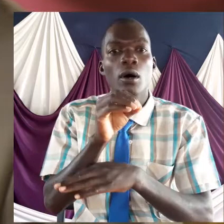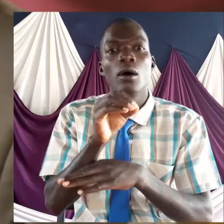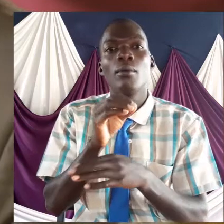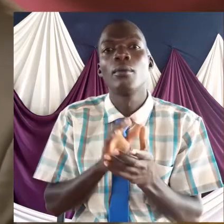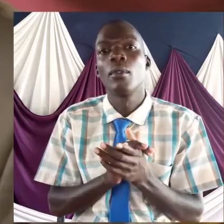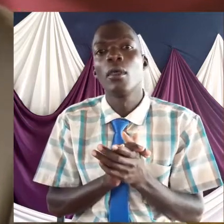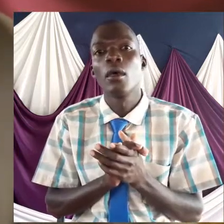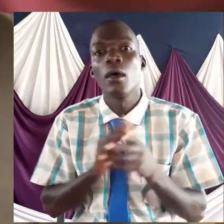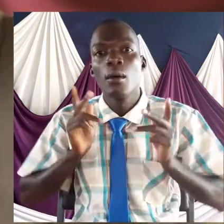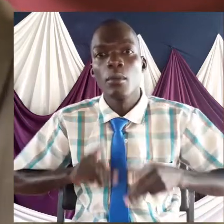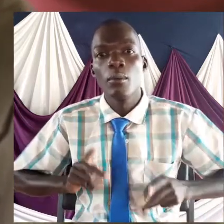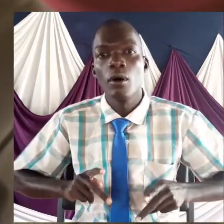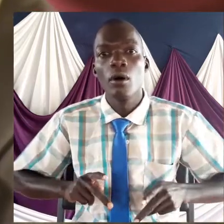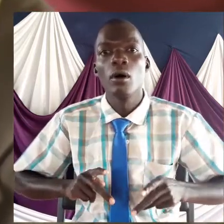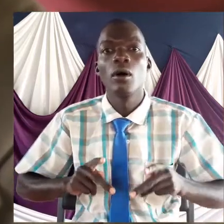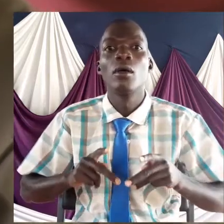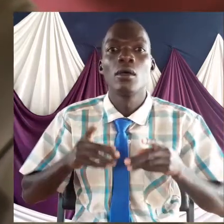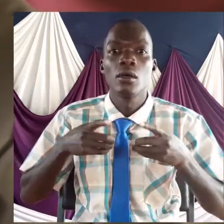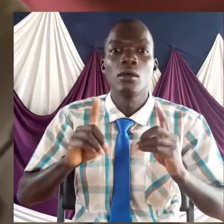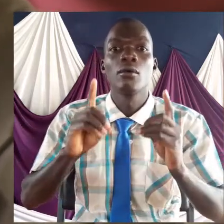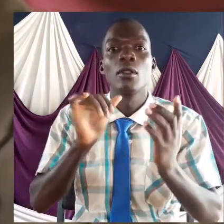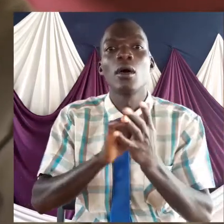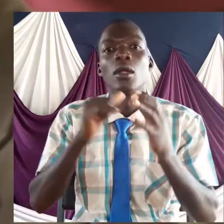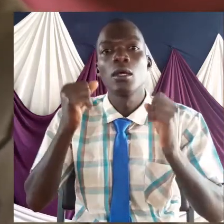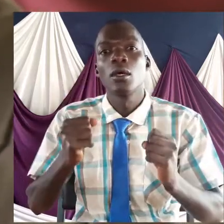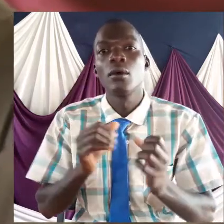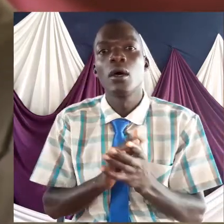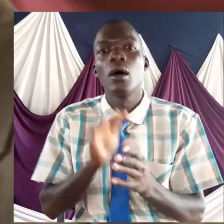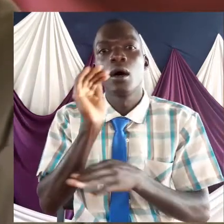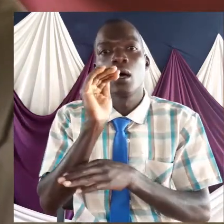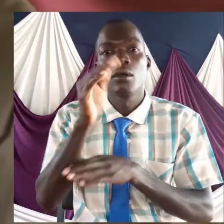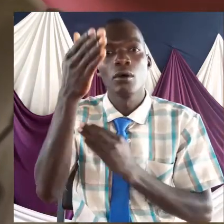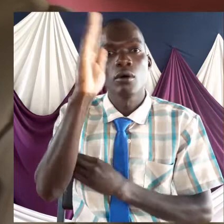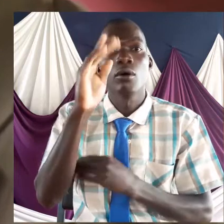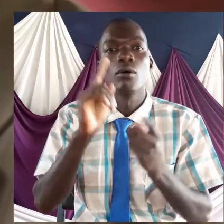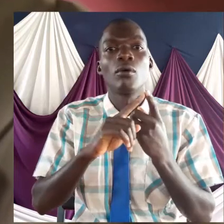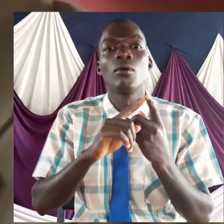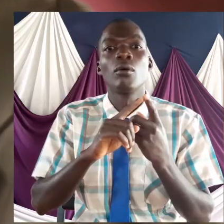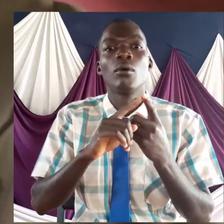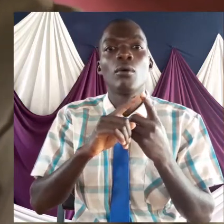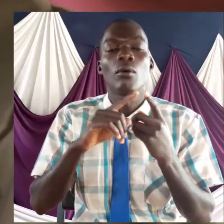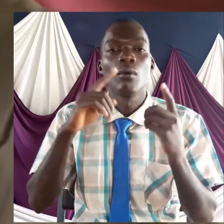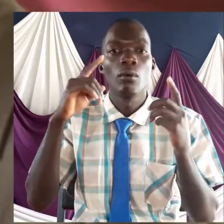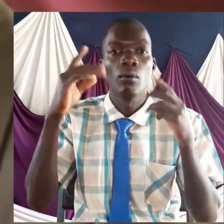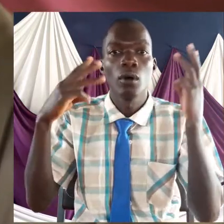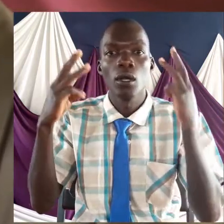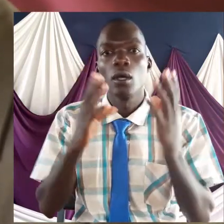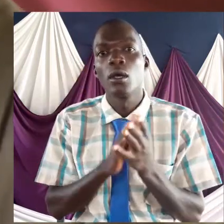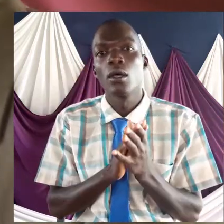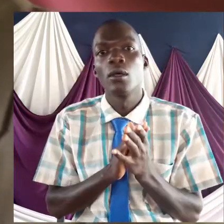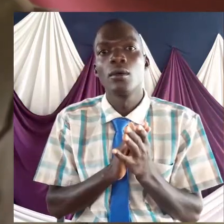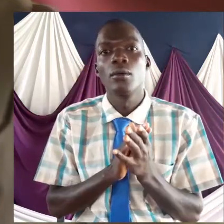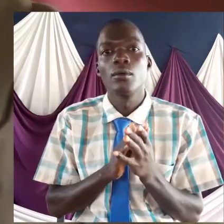people in Babylon during the captivity, and asking God when the captivity would